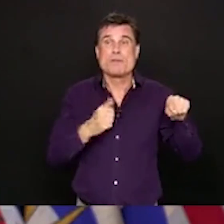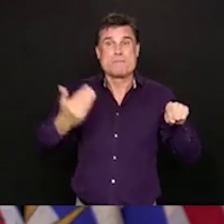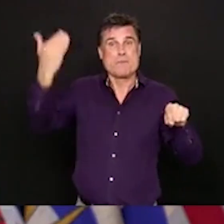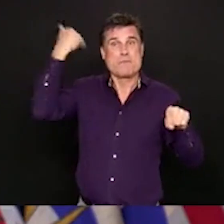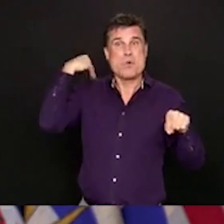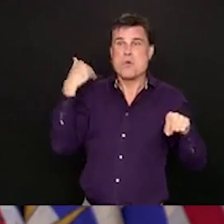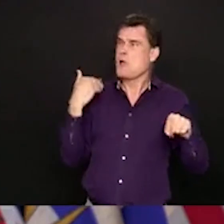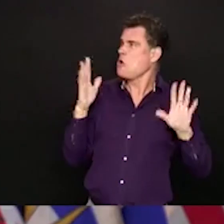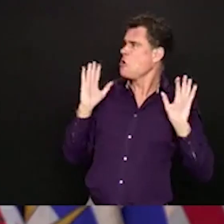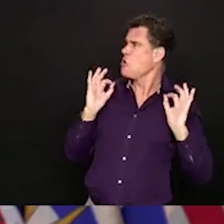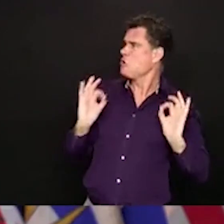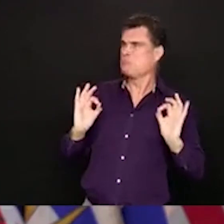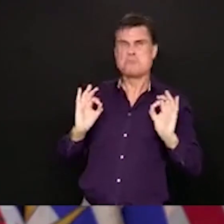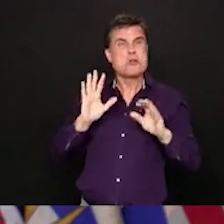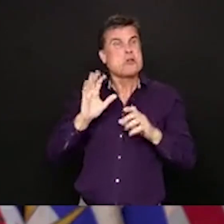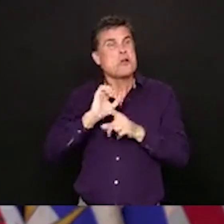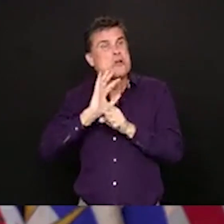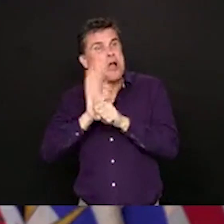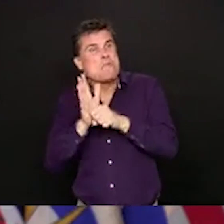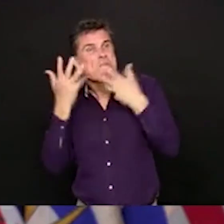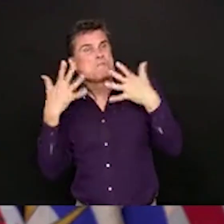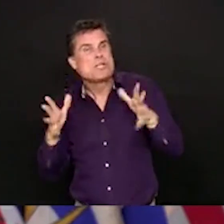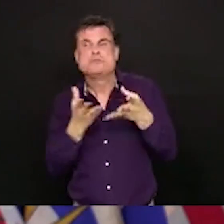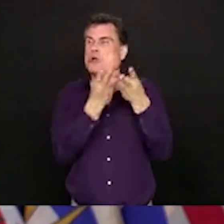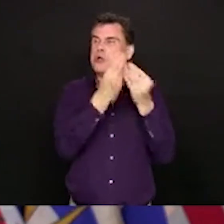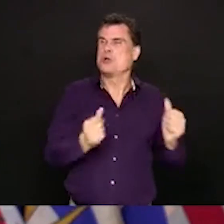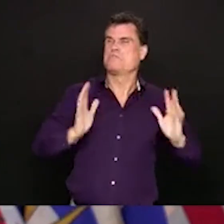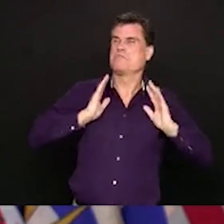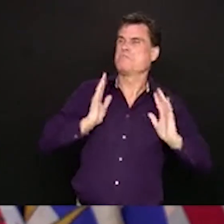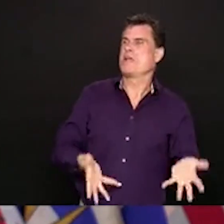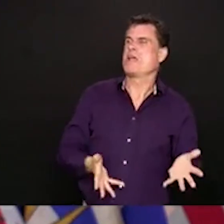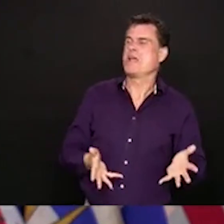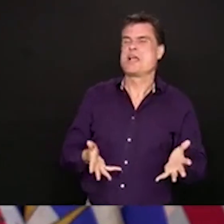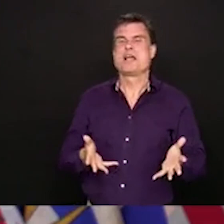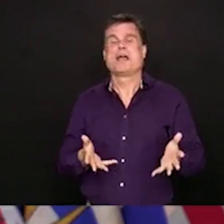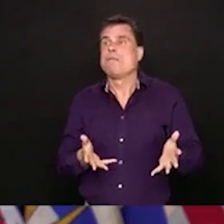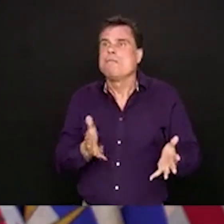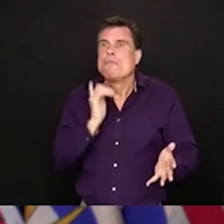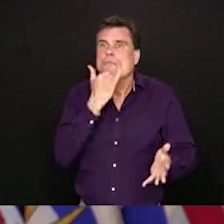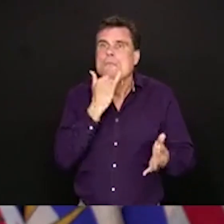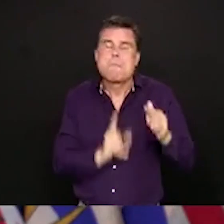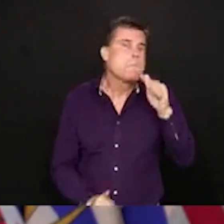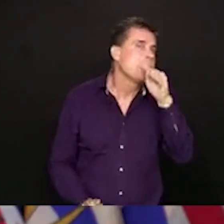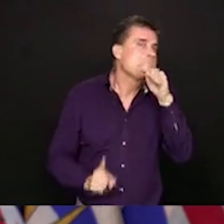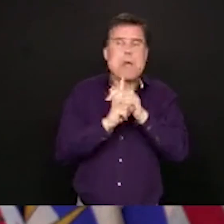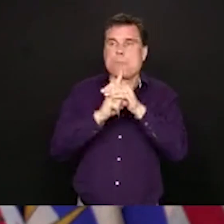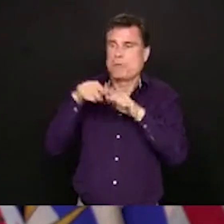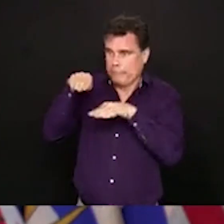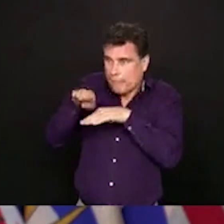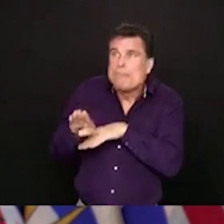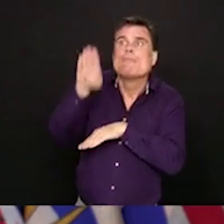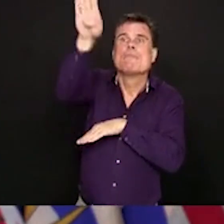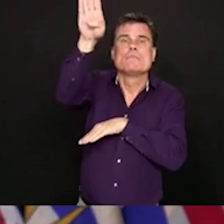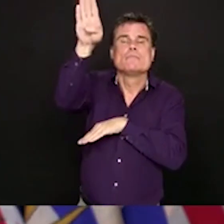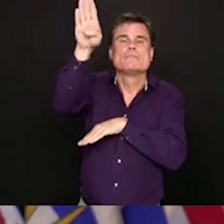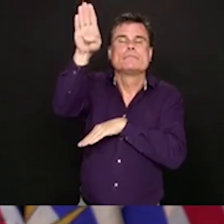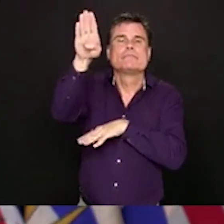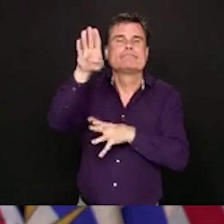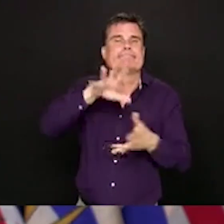about that, and each of us doing our part about maintaining those physical distancing, washing our hands regularly,